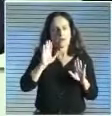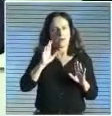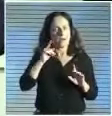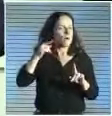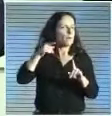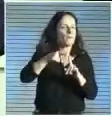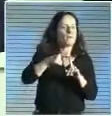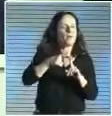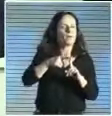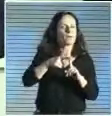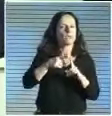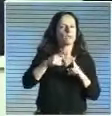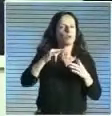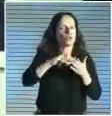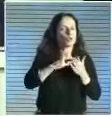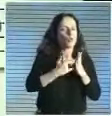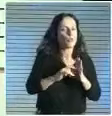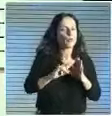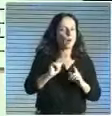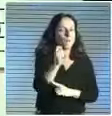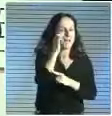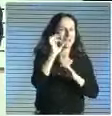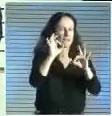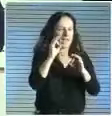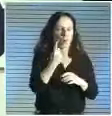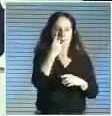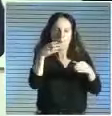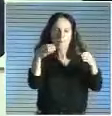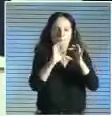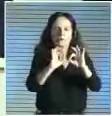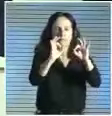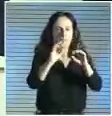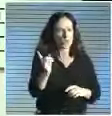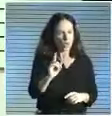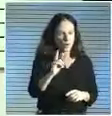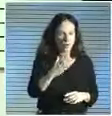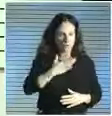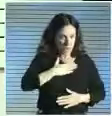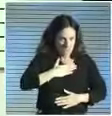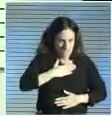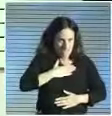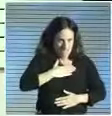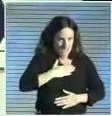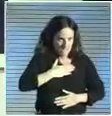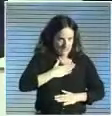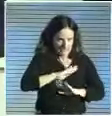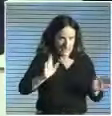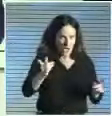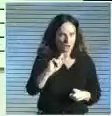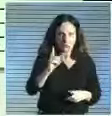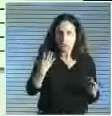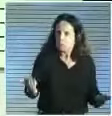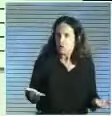sure adaptable with the clever view of who is managing the company, the group, the country, to